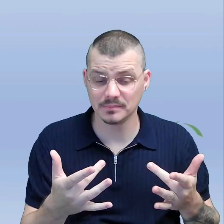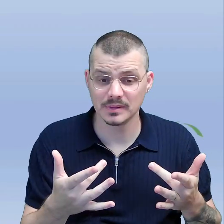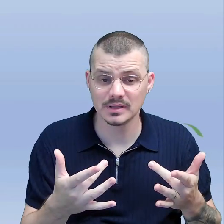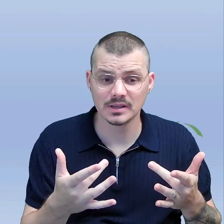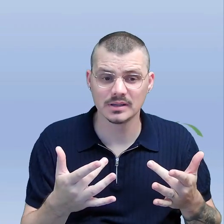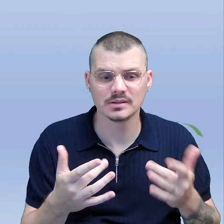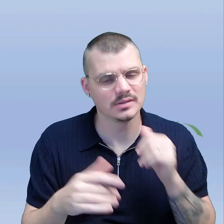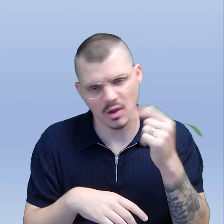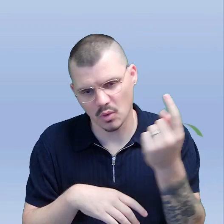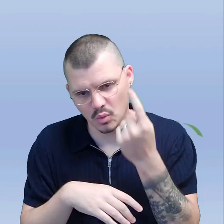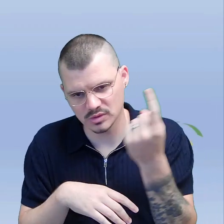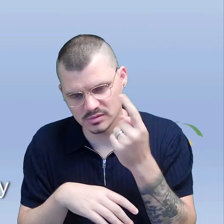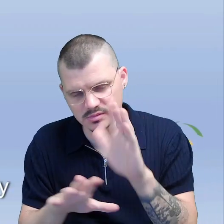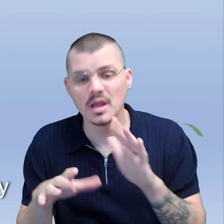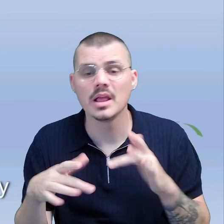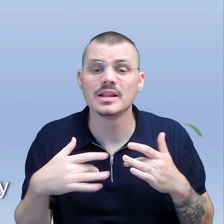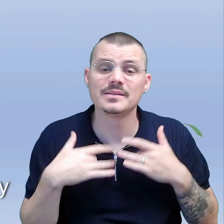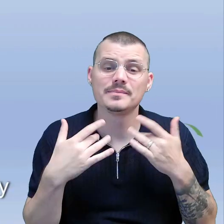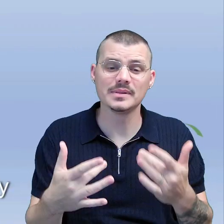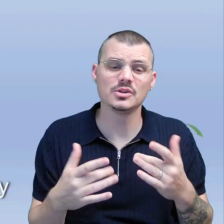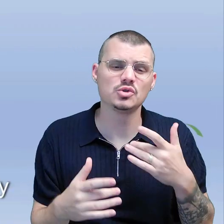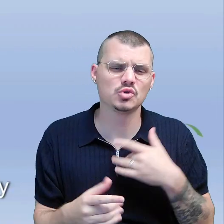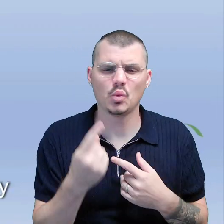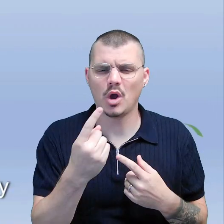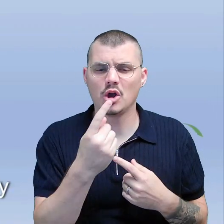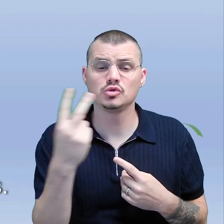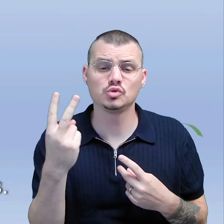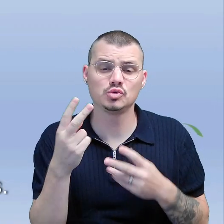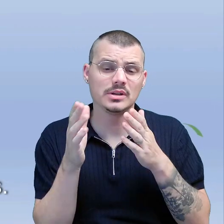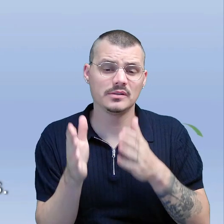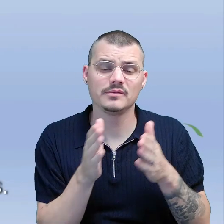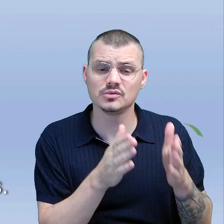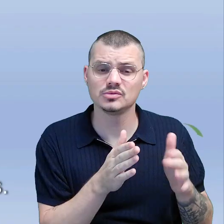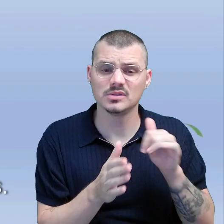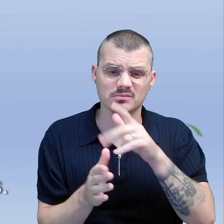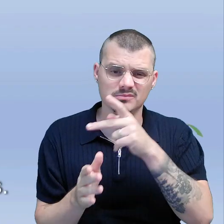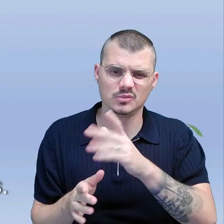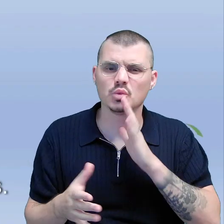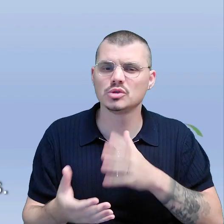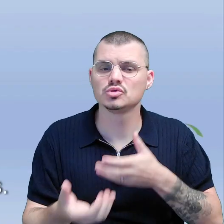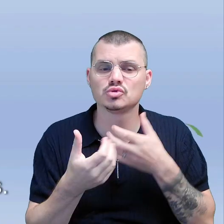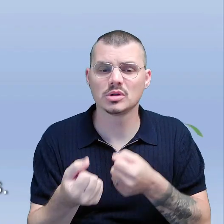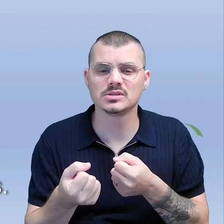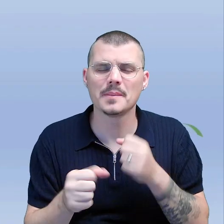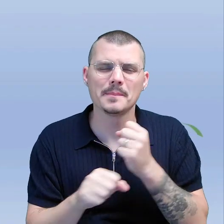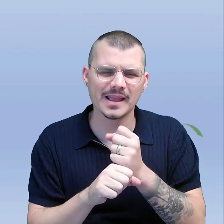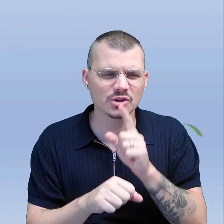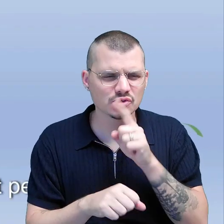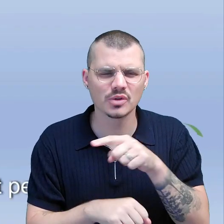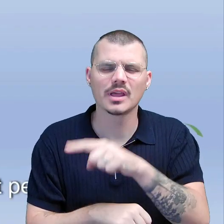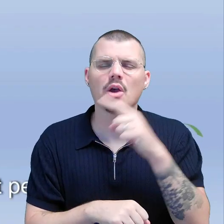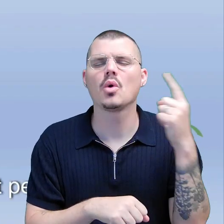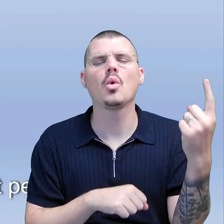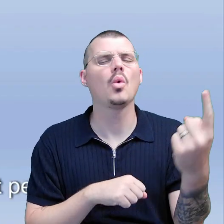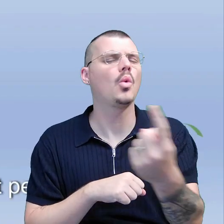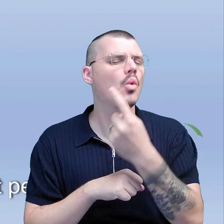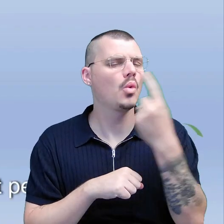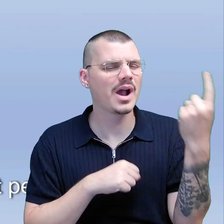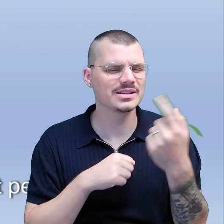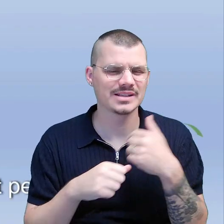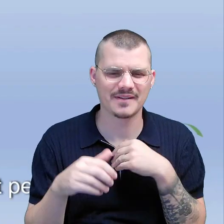There's typically, not always, but typically there's usually one or two people the individual trusts. Making sure